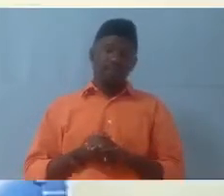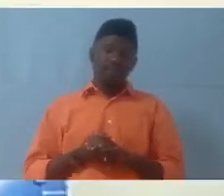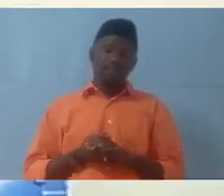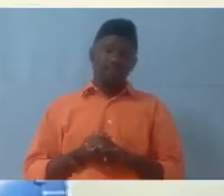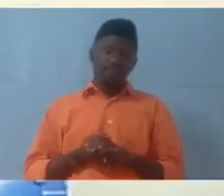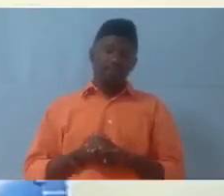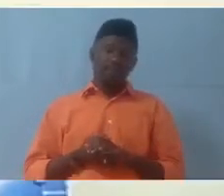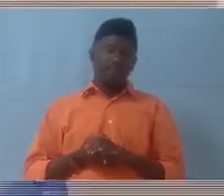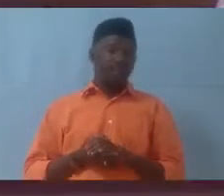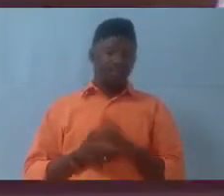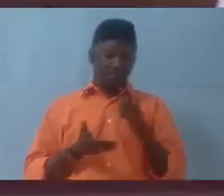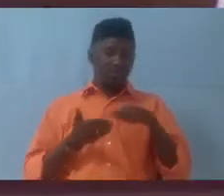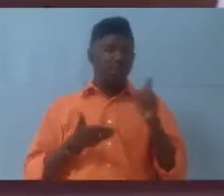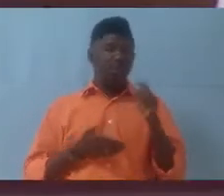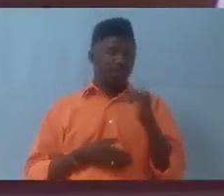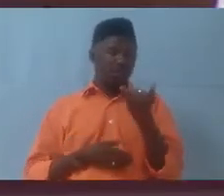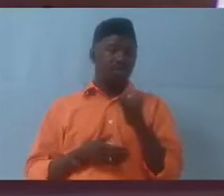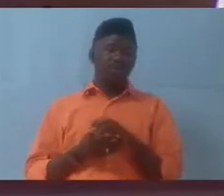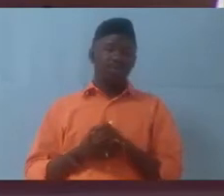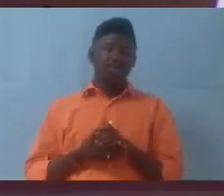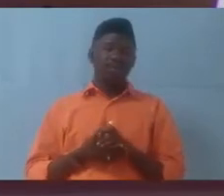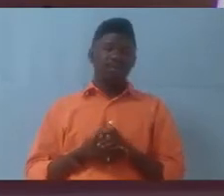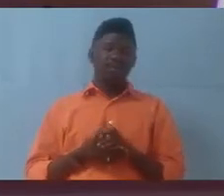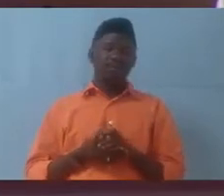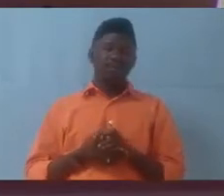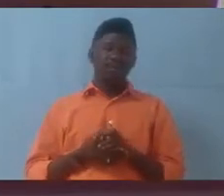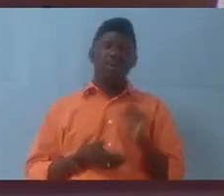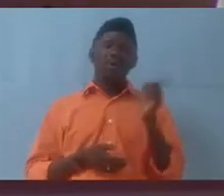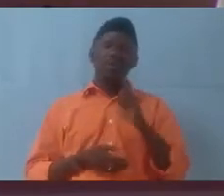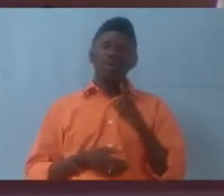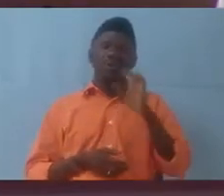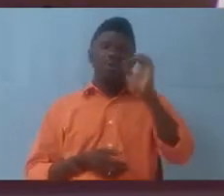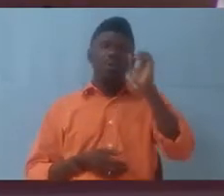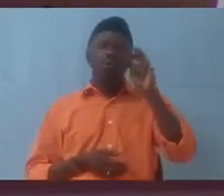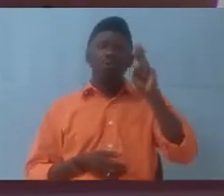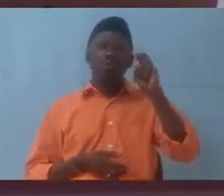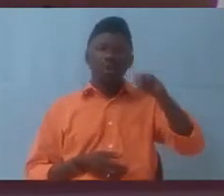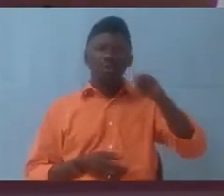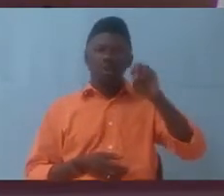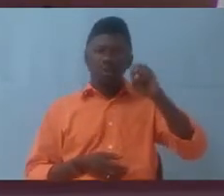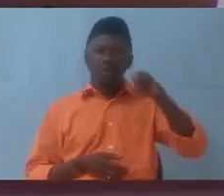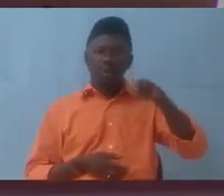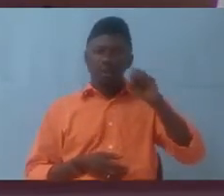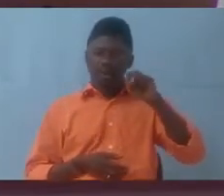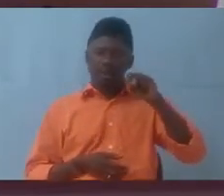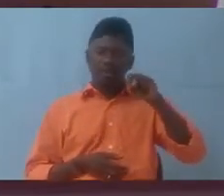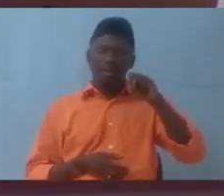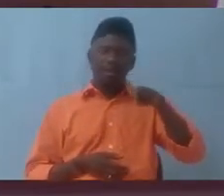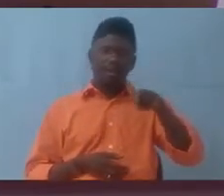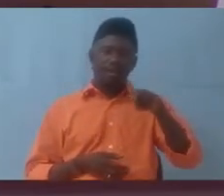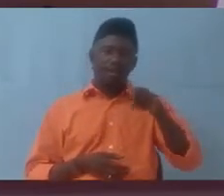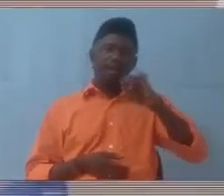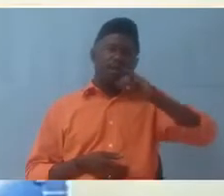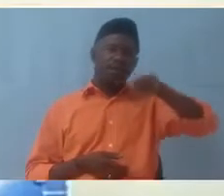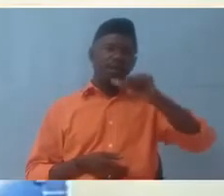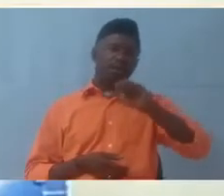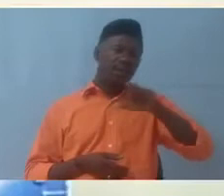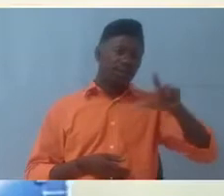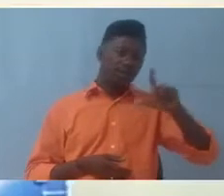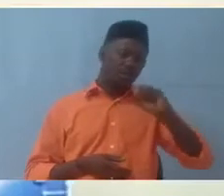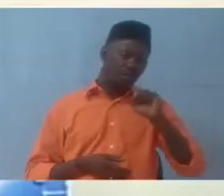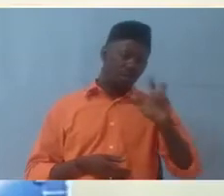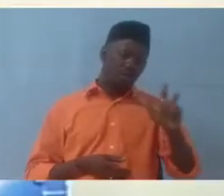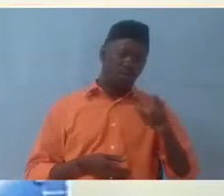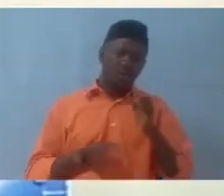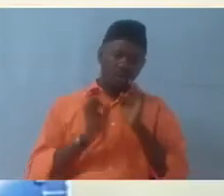Wow. Tell this commission what the NIA officer Ousmane Diallo told you. Waxal commission bi Ousmane Diallo momuy liggey NIA lan la la wax bimu